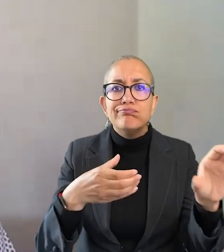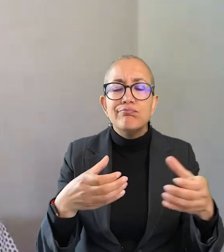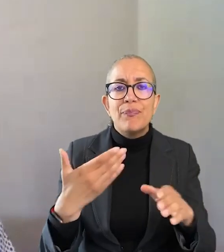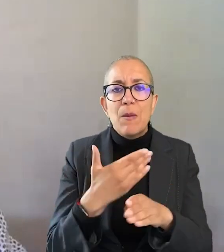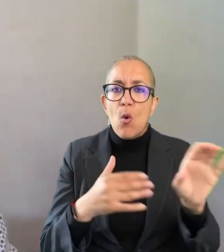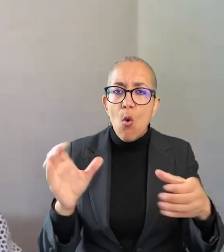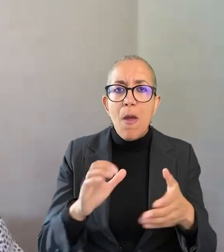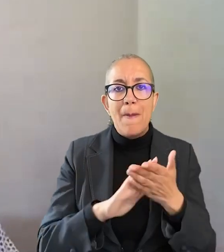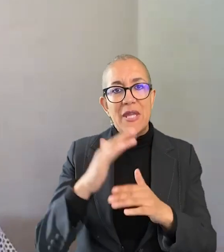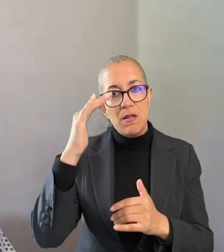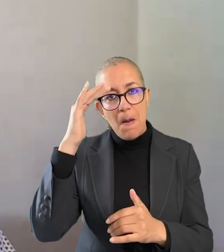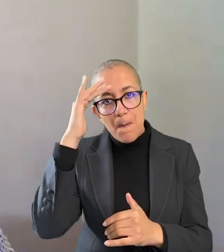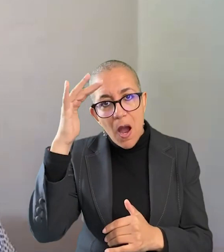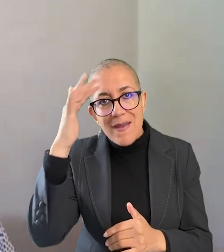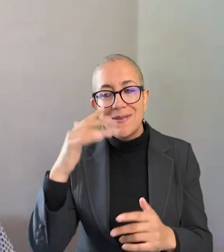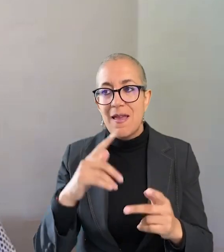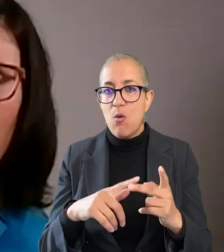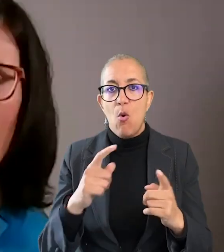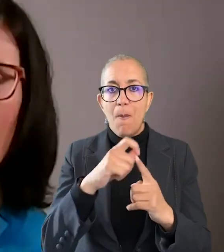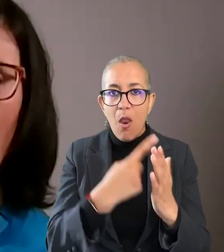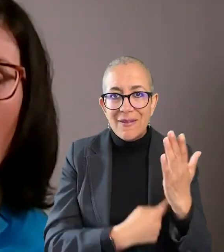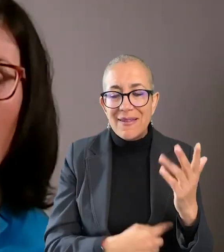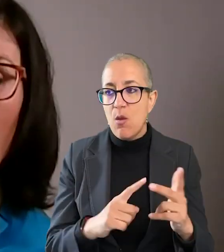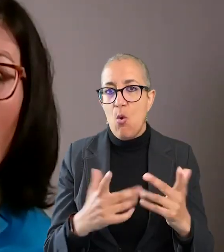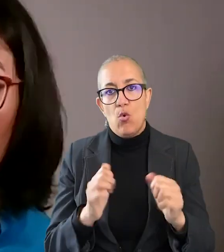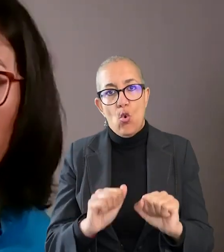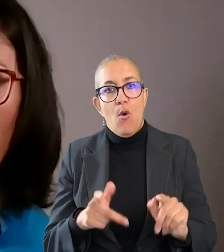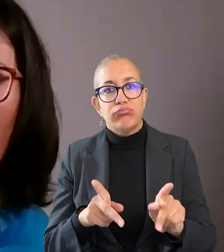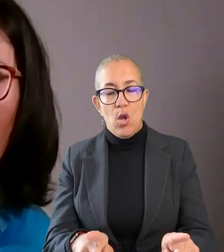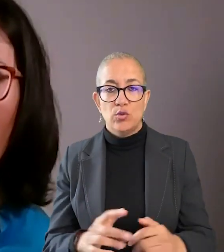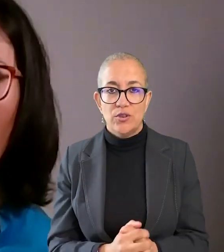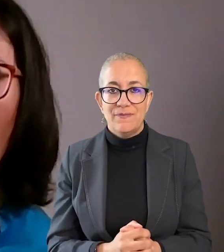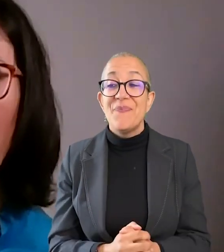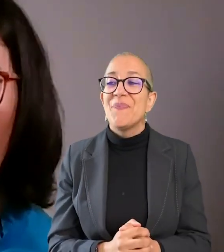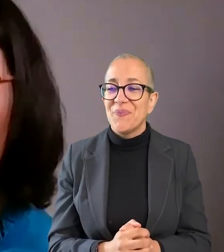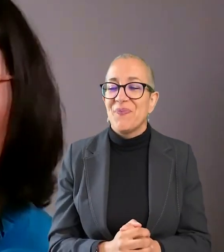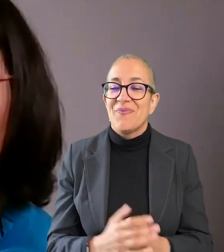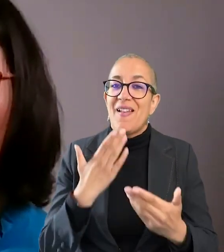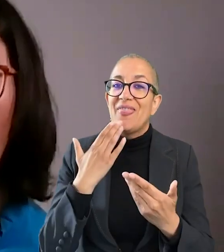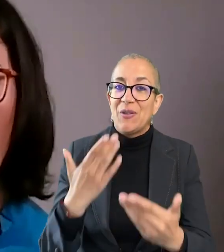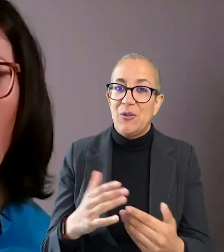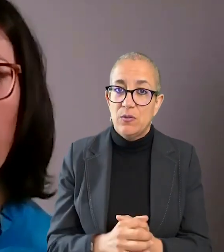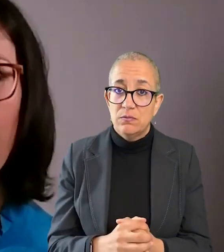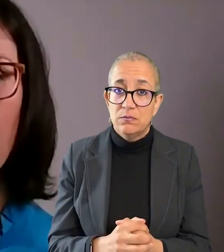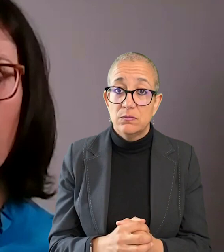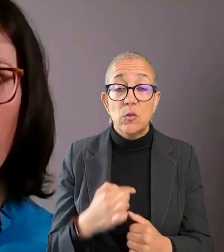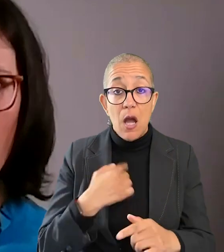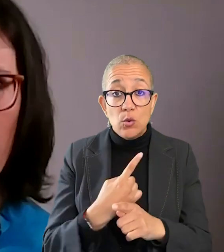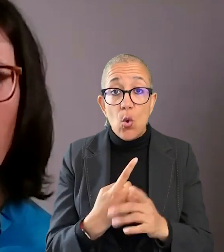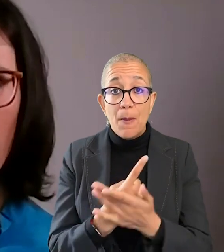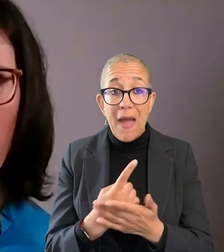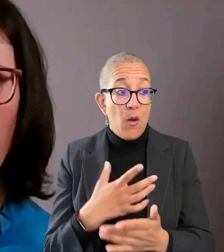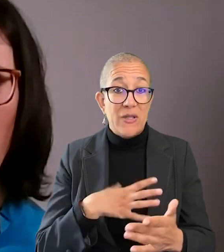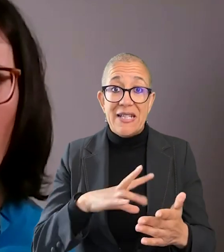or policy or approach. Thank you. Well, when I talk about we need to set a sort